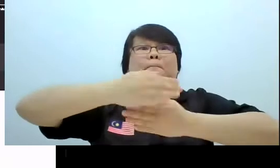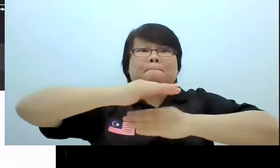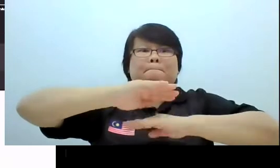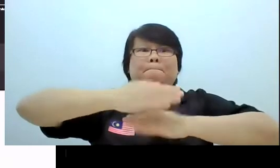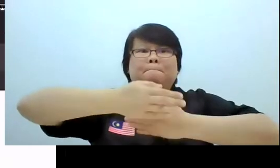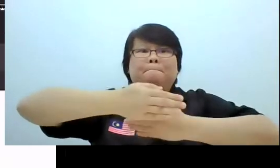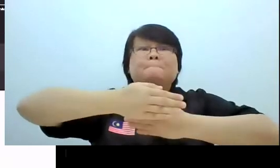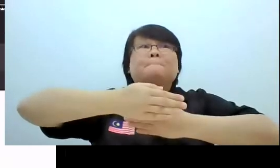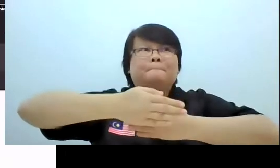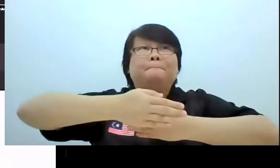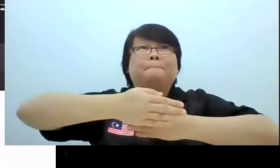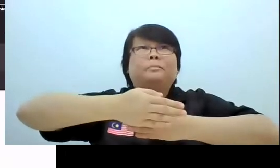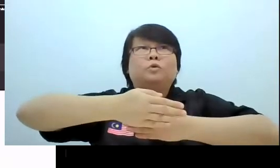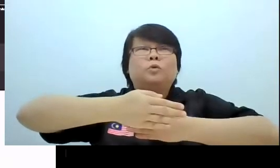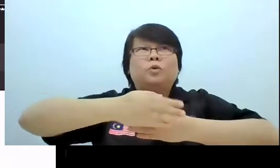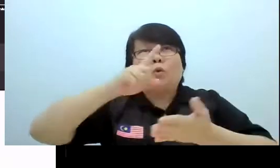window?